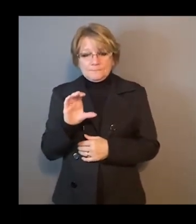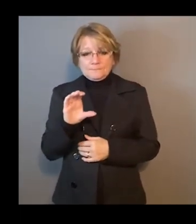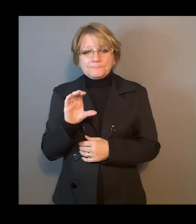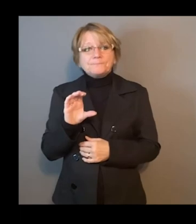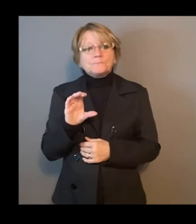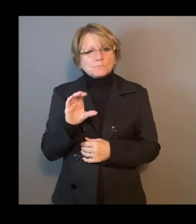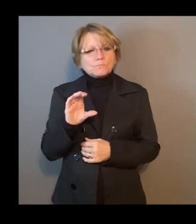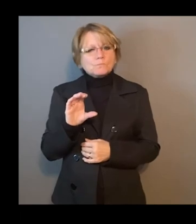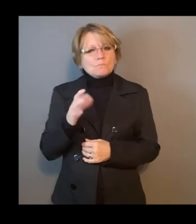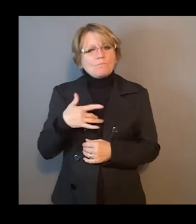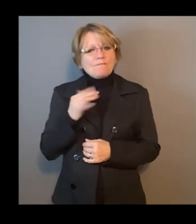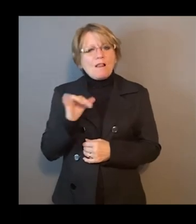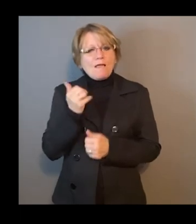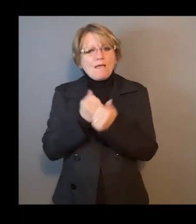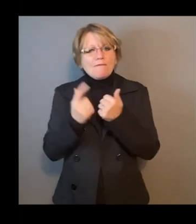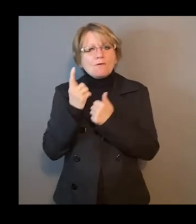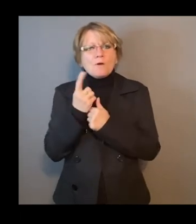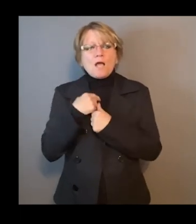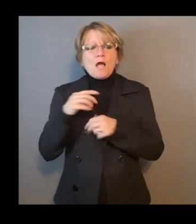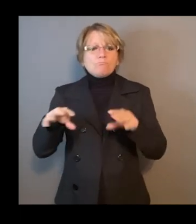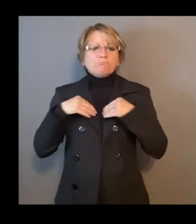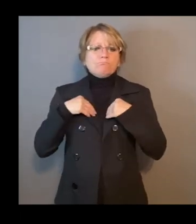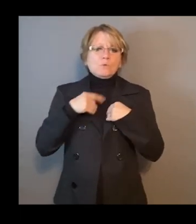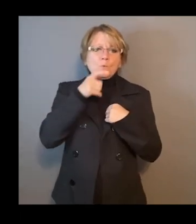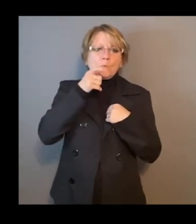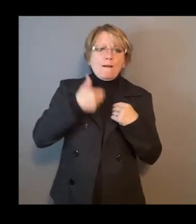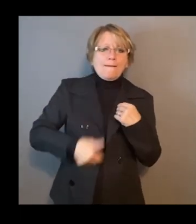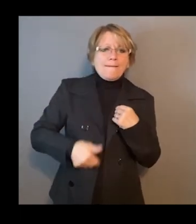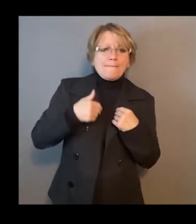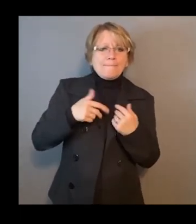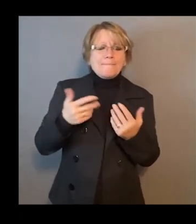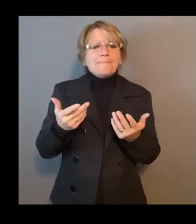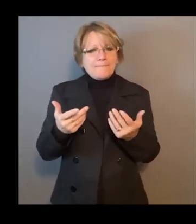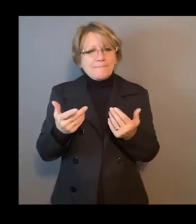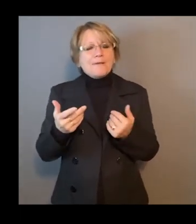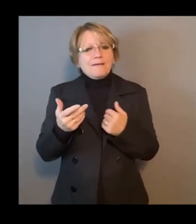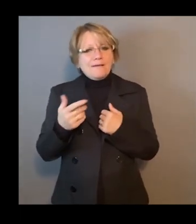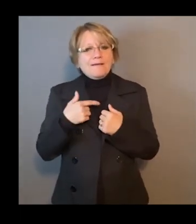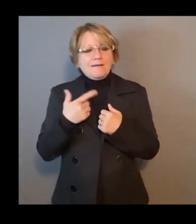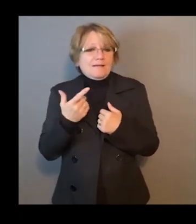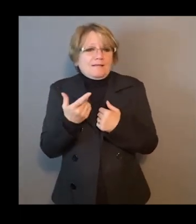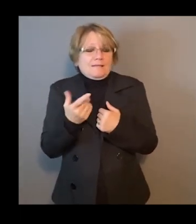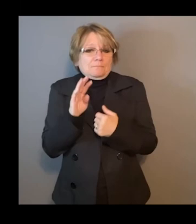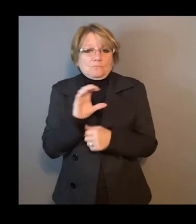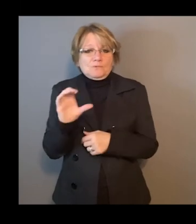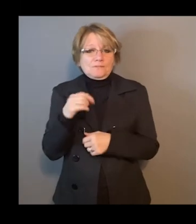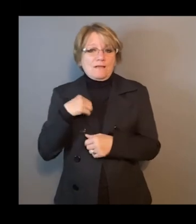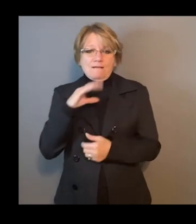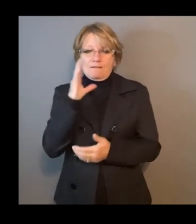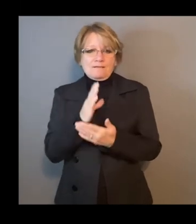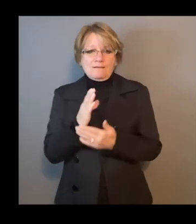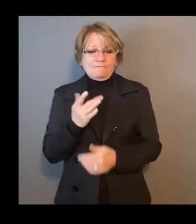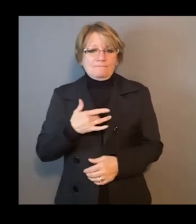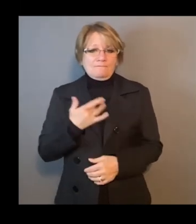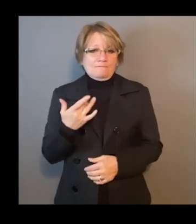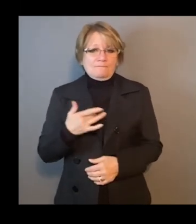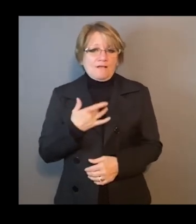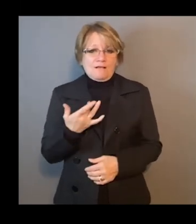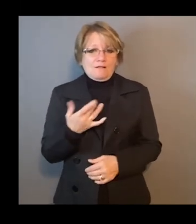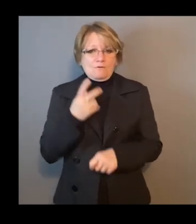like everybody there just kind of like accepted me for who I was. So it was like, really at Bristol, I never really